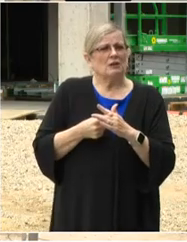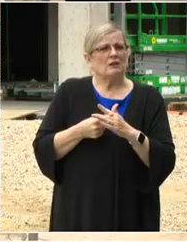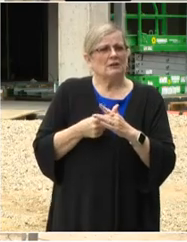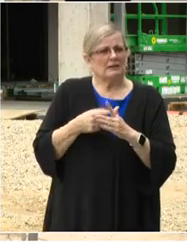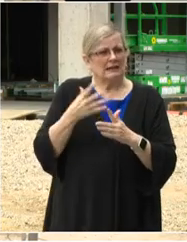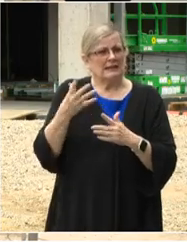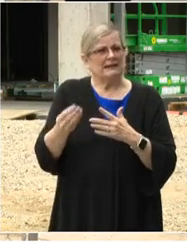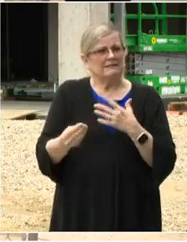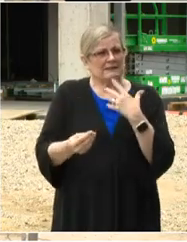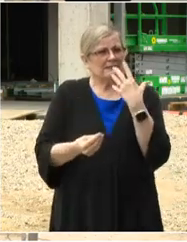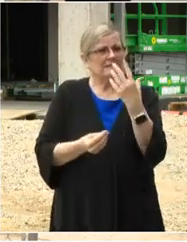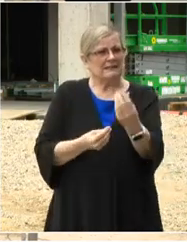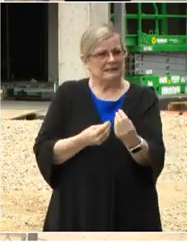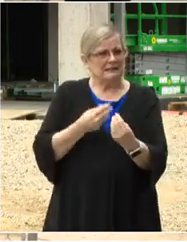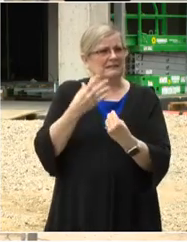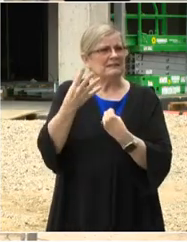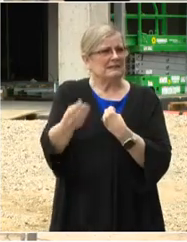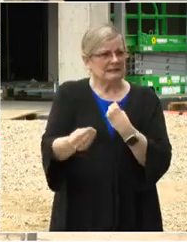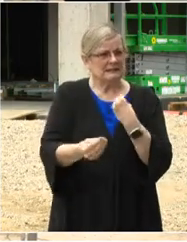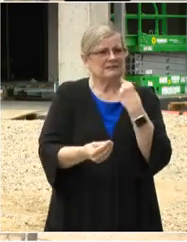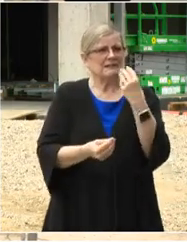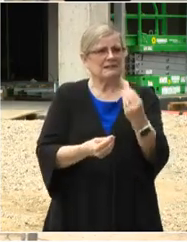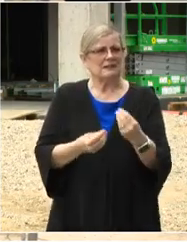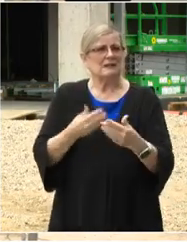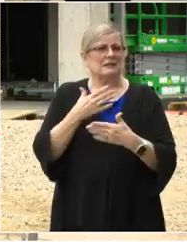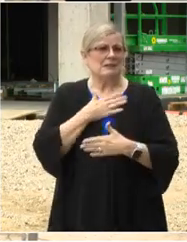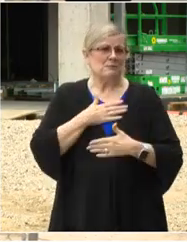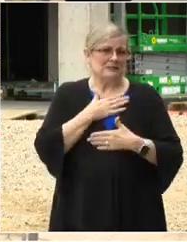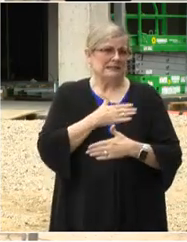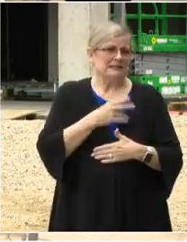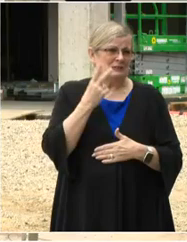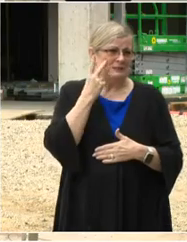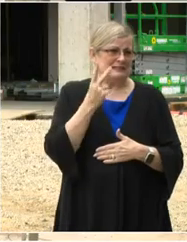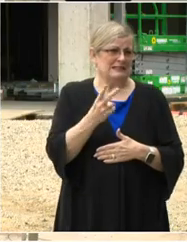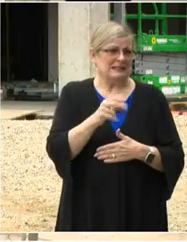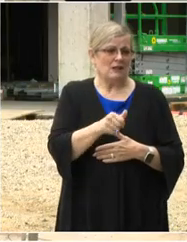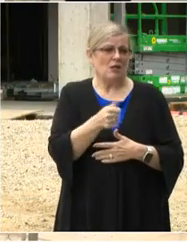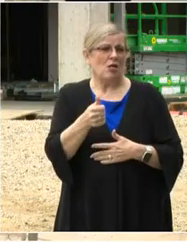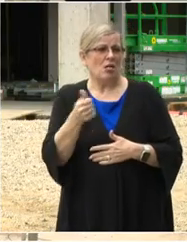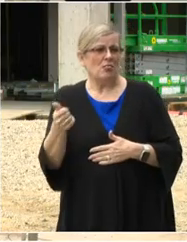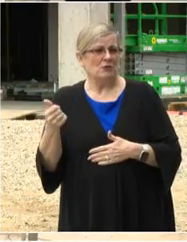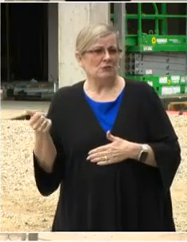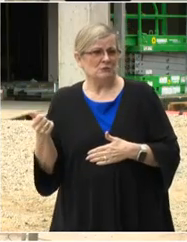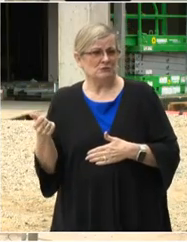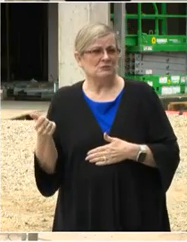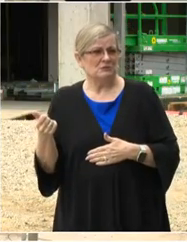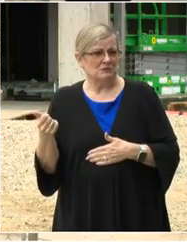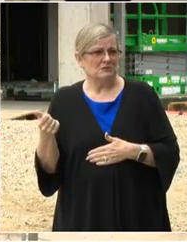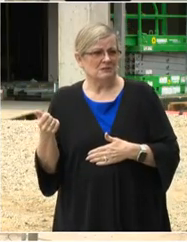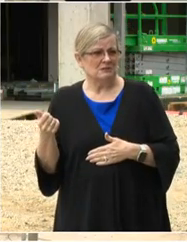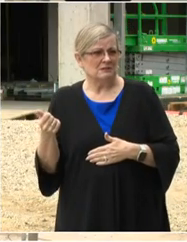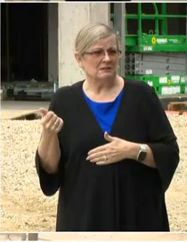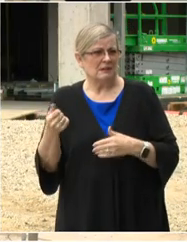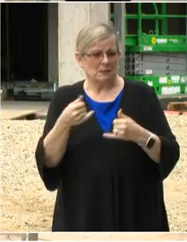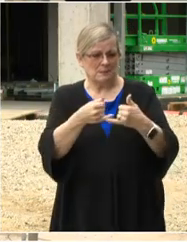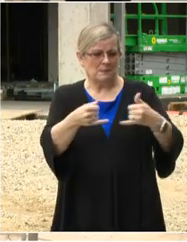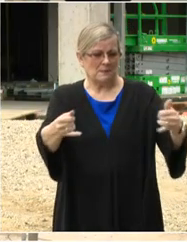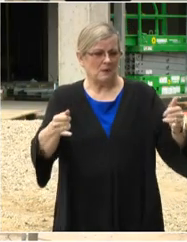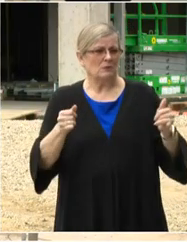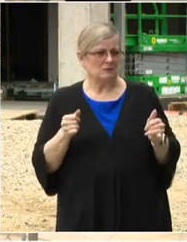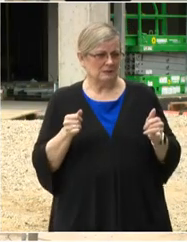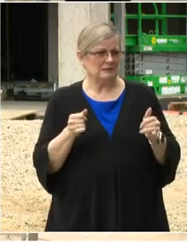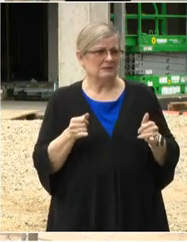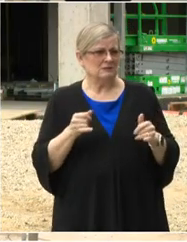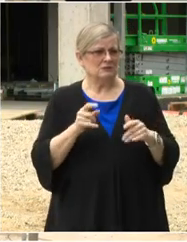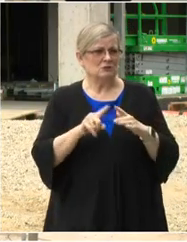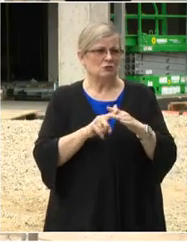more pleased to see some of the other harder parts of the perimeter removed or softened as well.